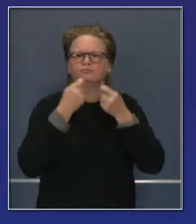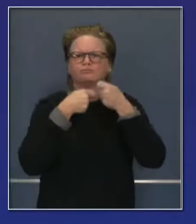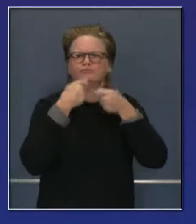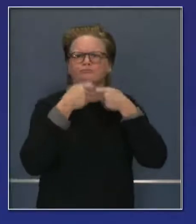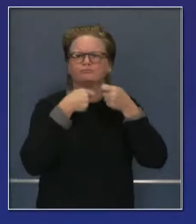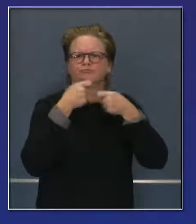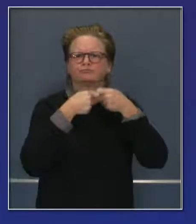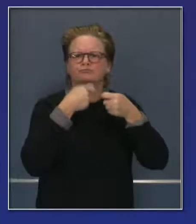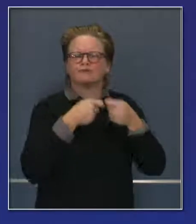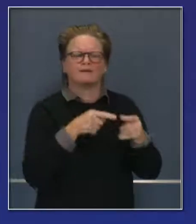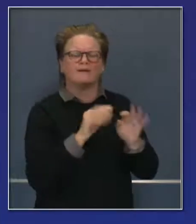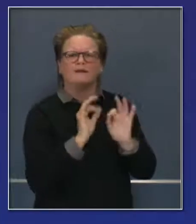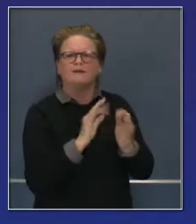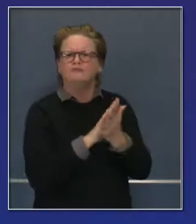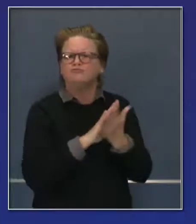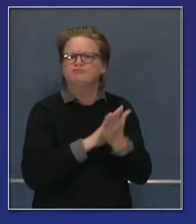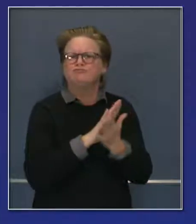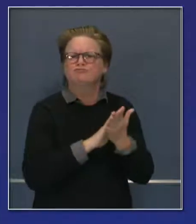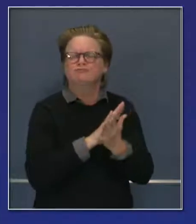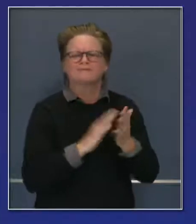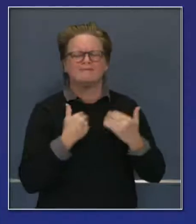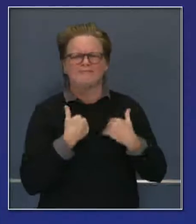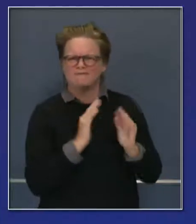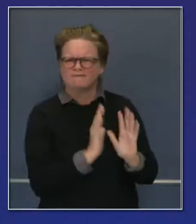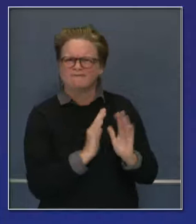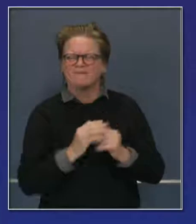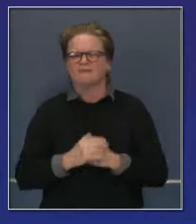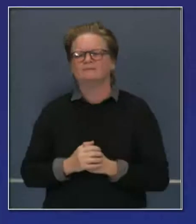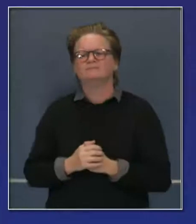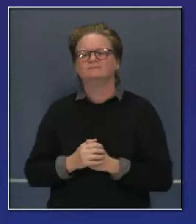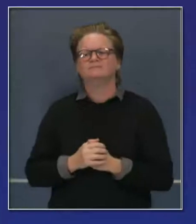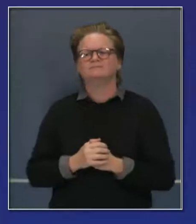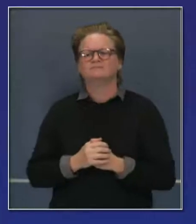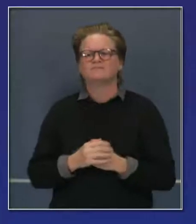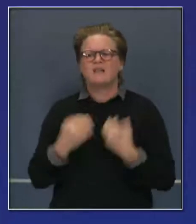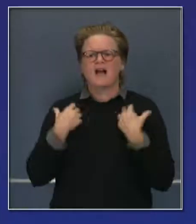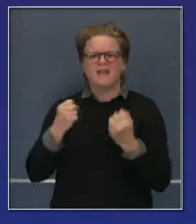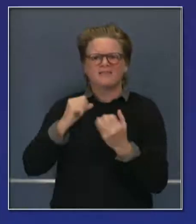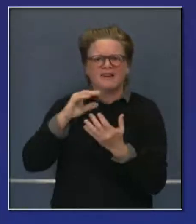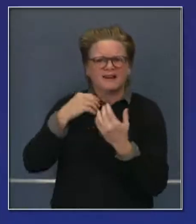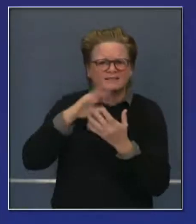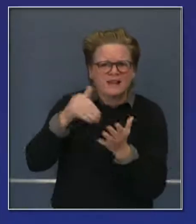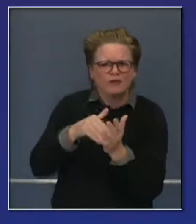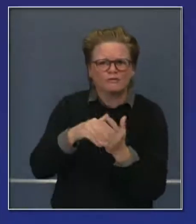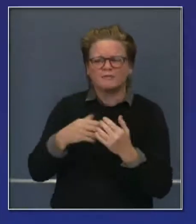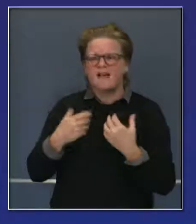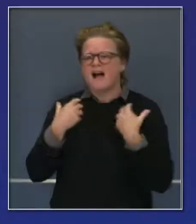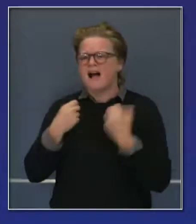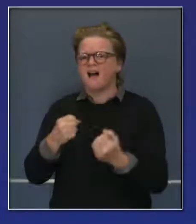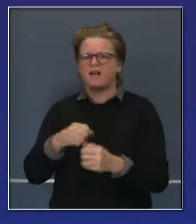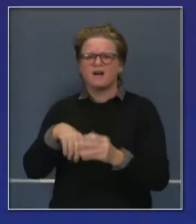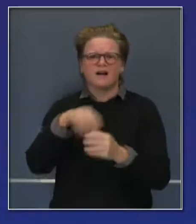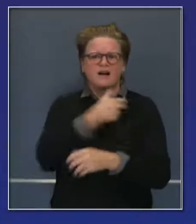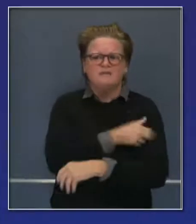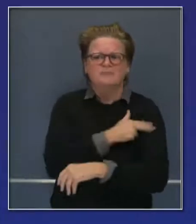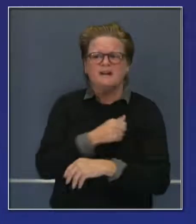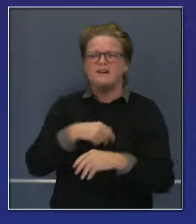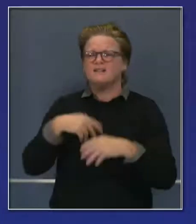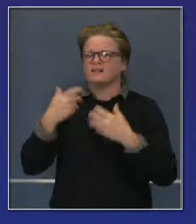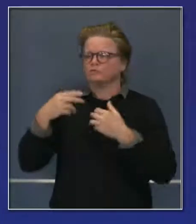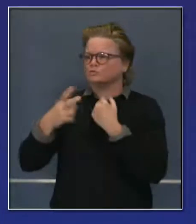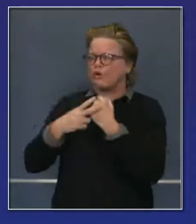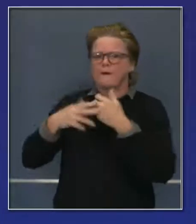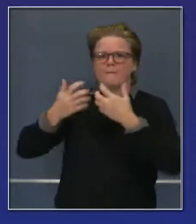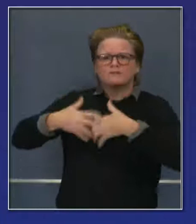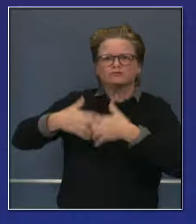individual clinics, not just hospital primary care, and throughout the entire system is substantially greater than it was in the beginning of